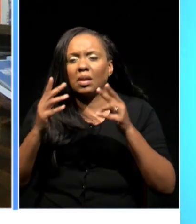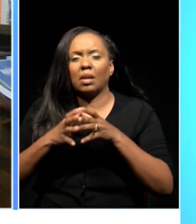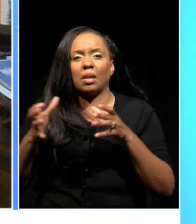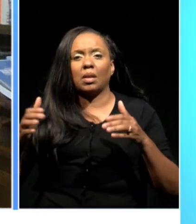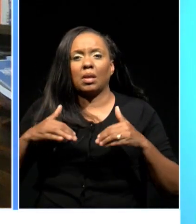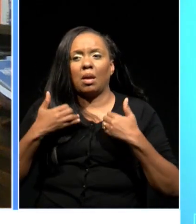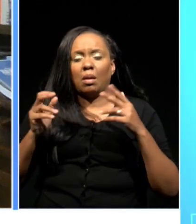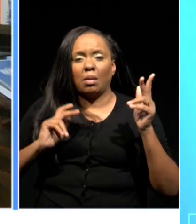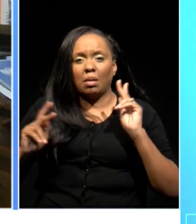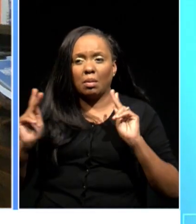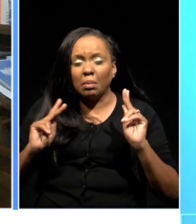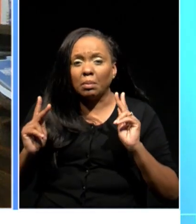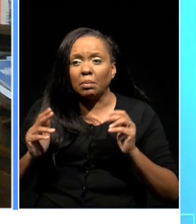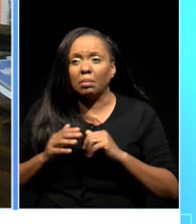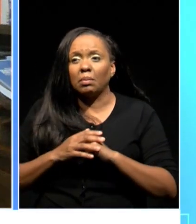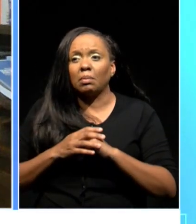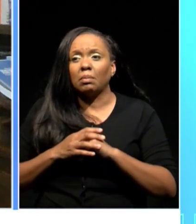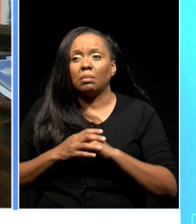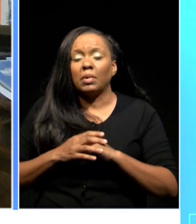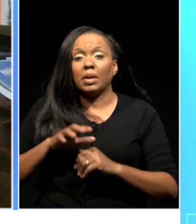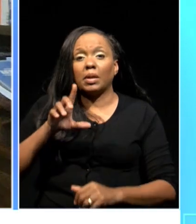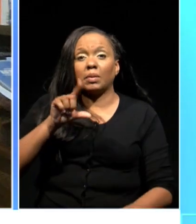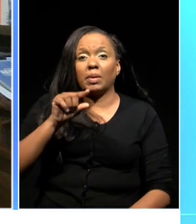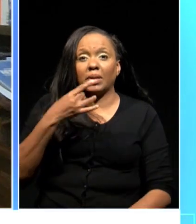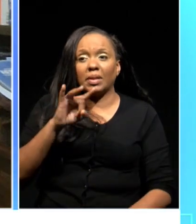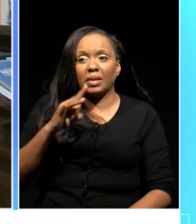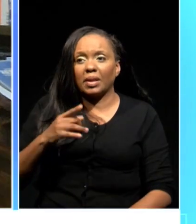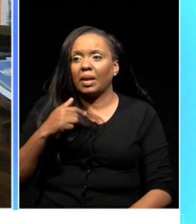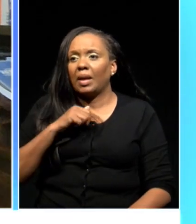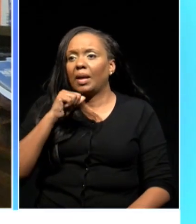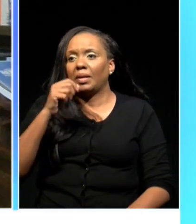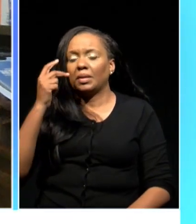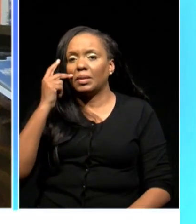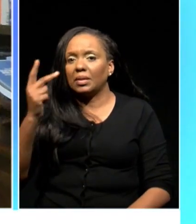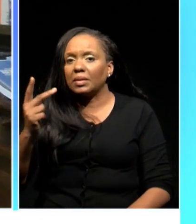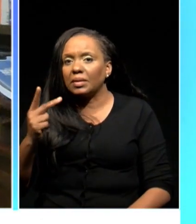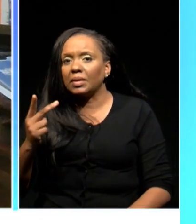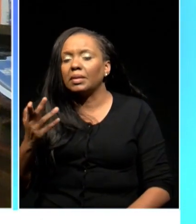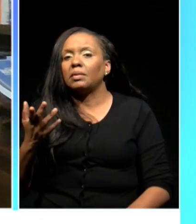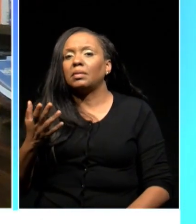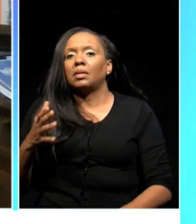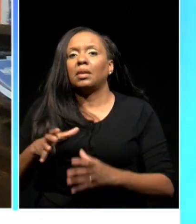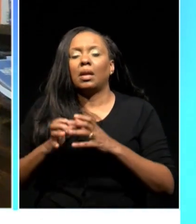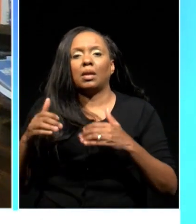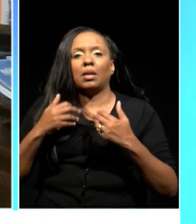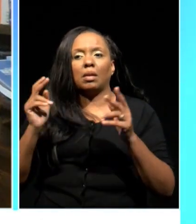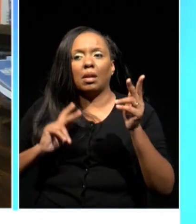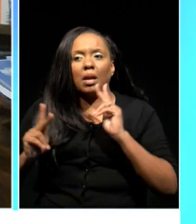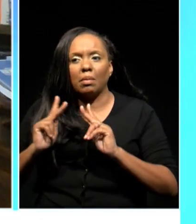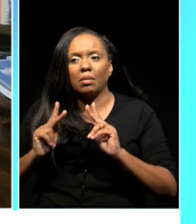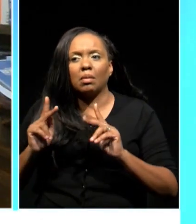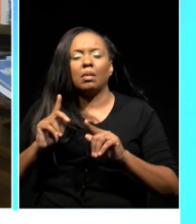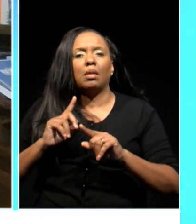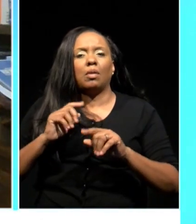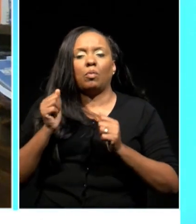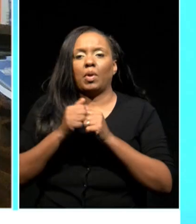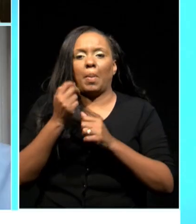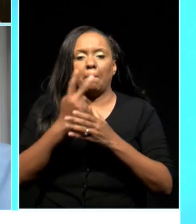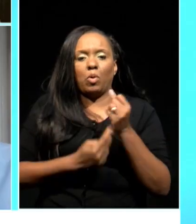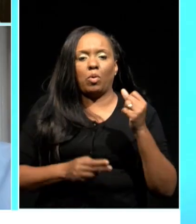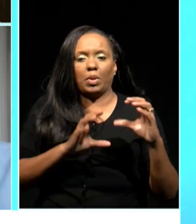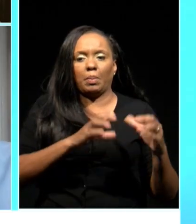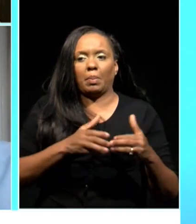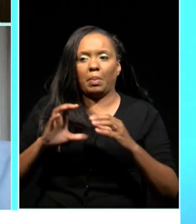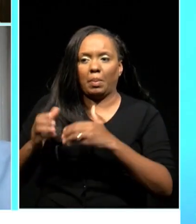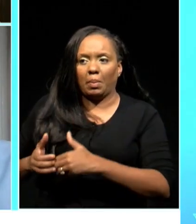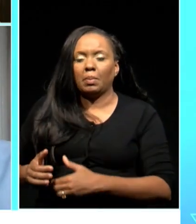I do not think we saw that this time. And so there is certainly a disconnect between young people and both of the political parties. But the